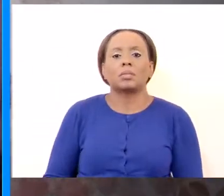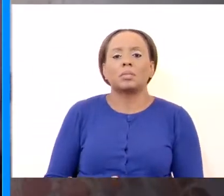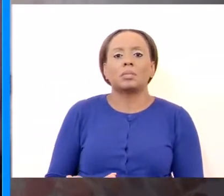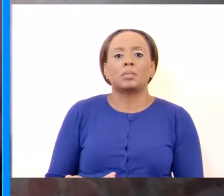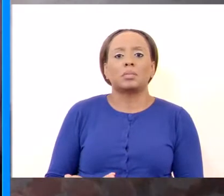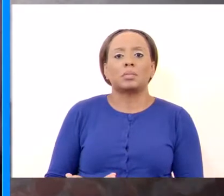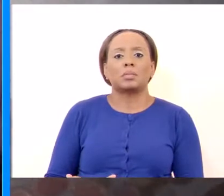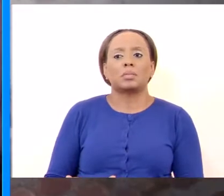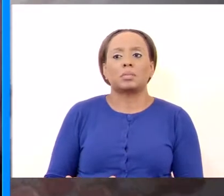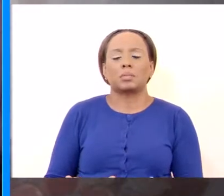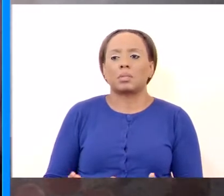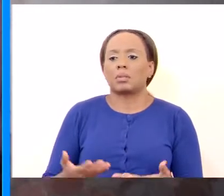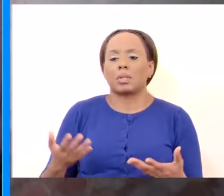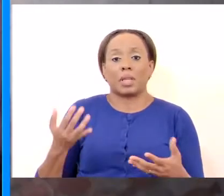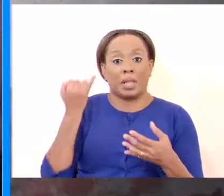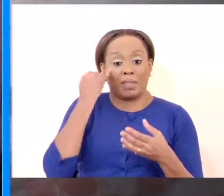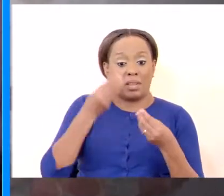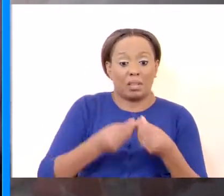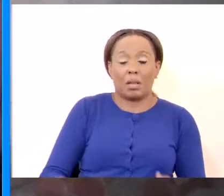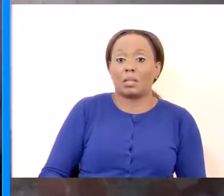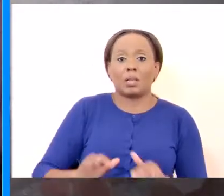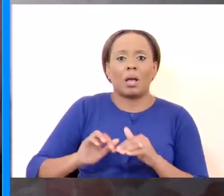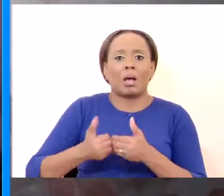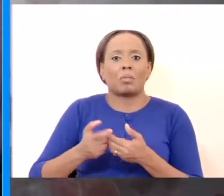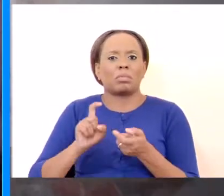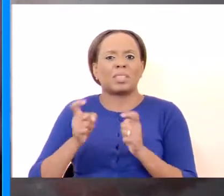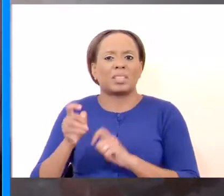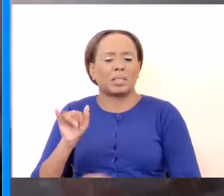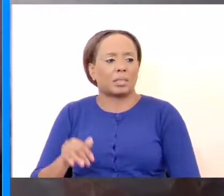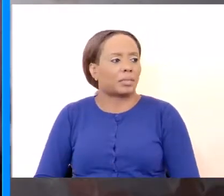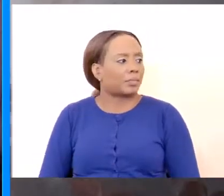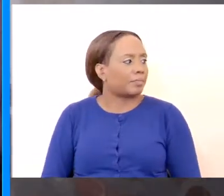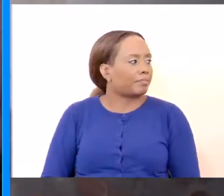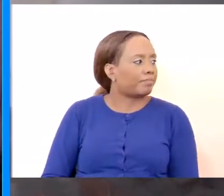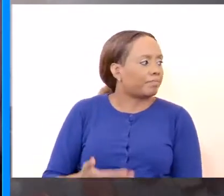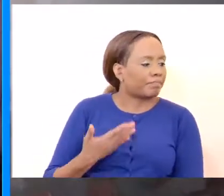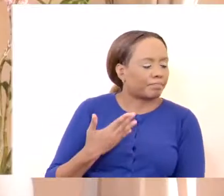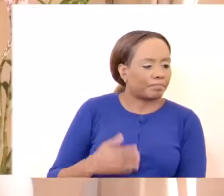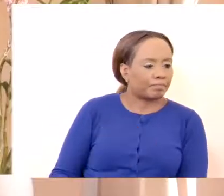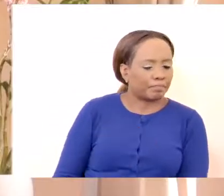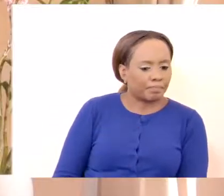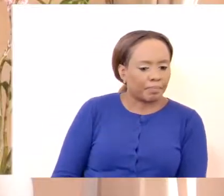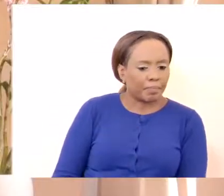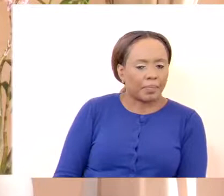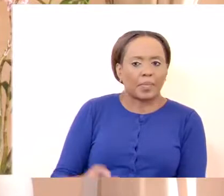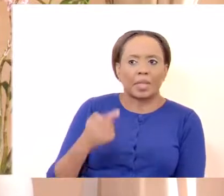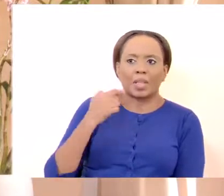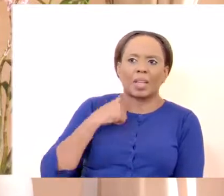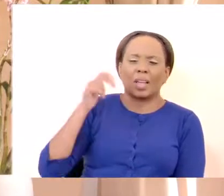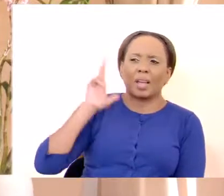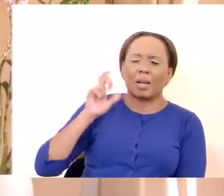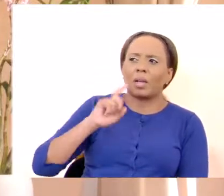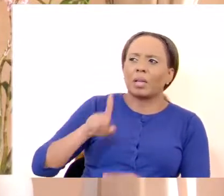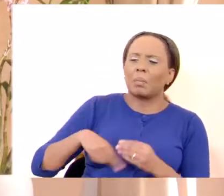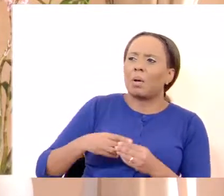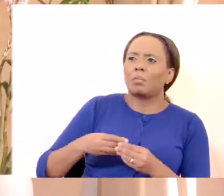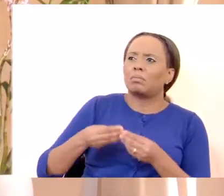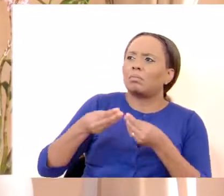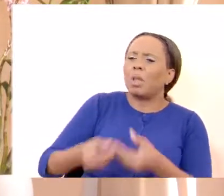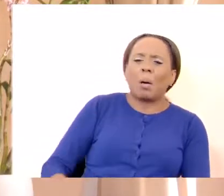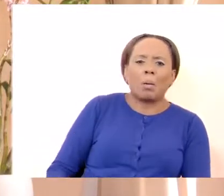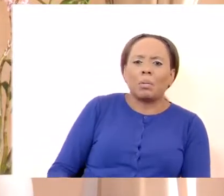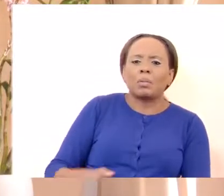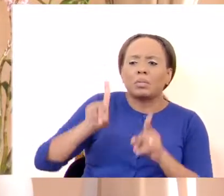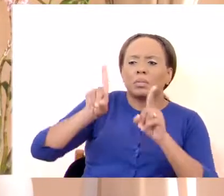so, what is being done to correct that issue? I've heard this conversation about lost samples at the